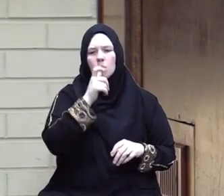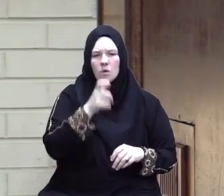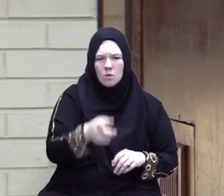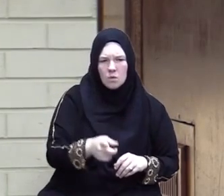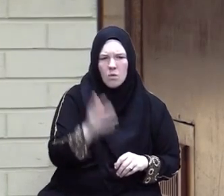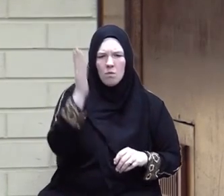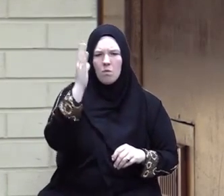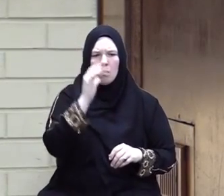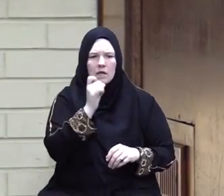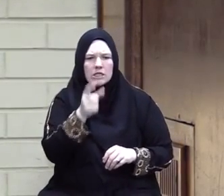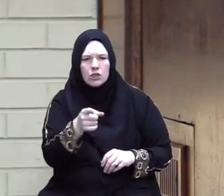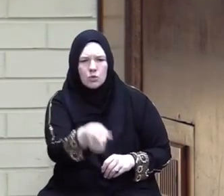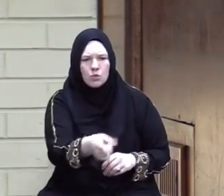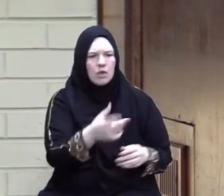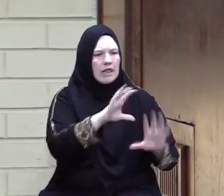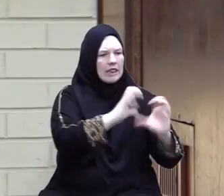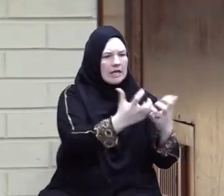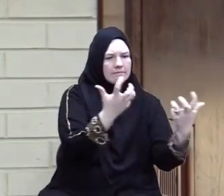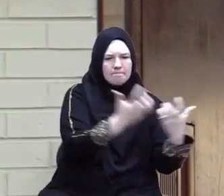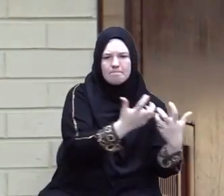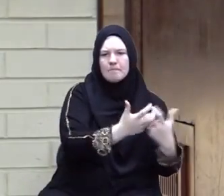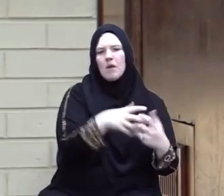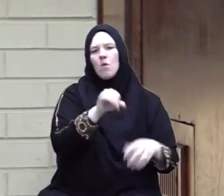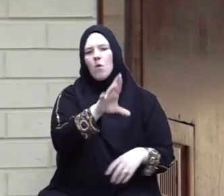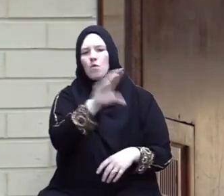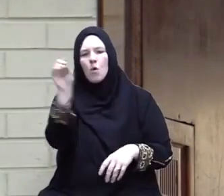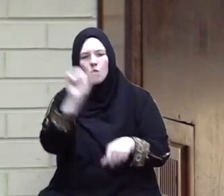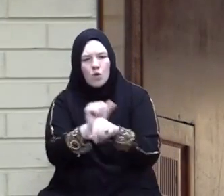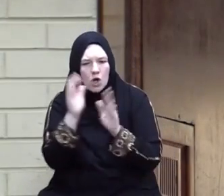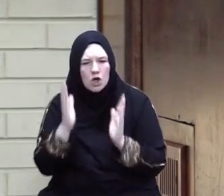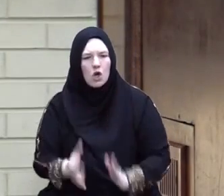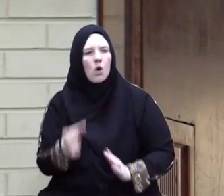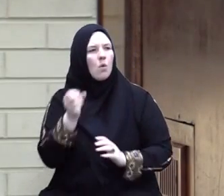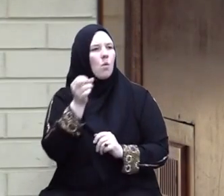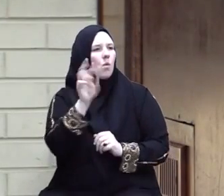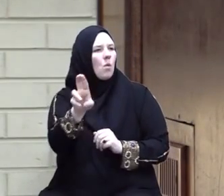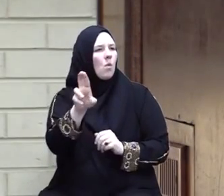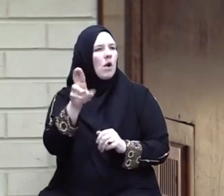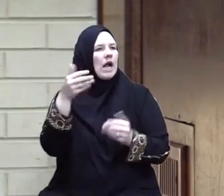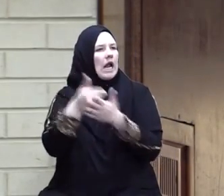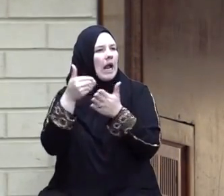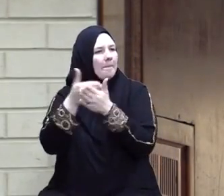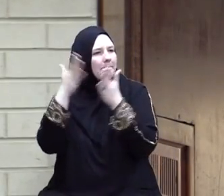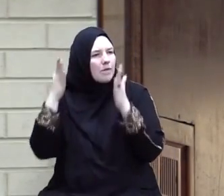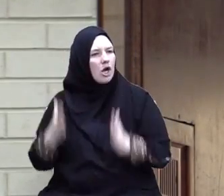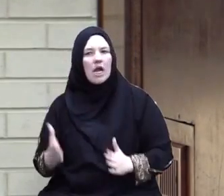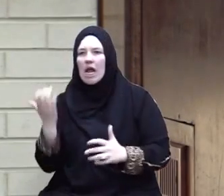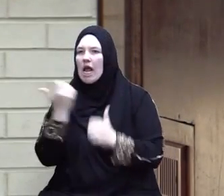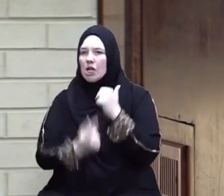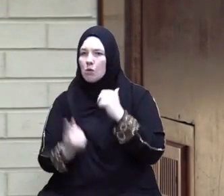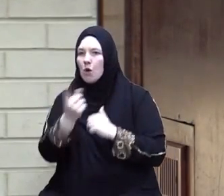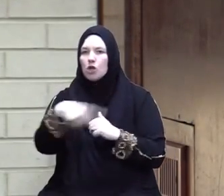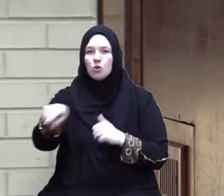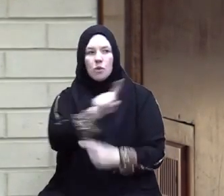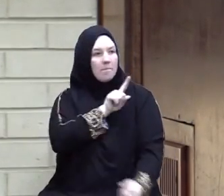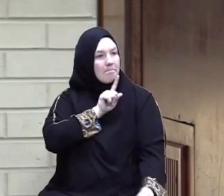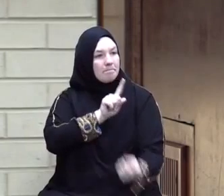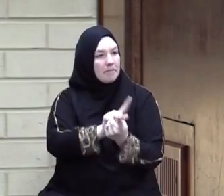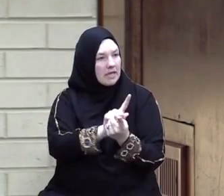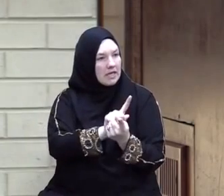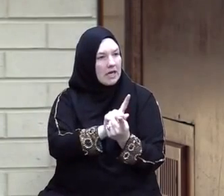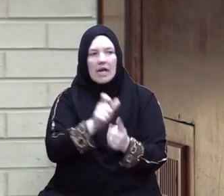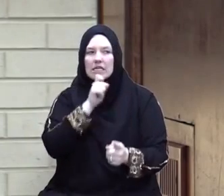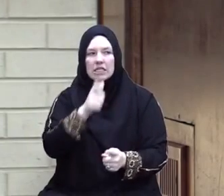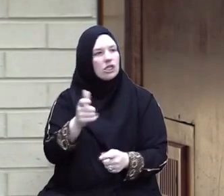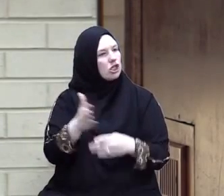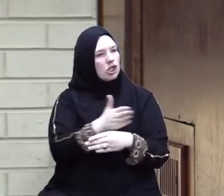and classmates and colleagues in the work and anybody that comes across our way that